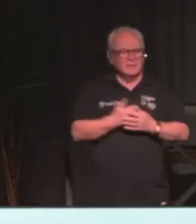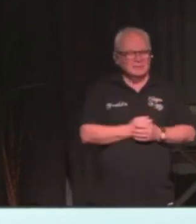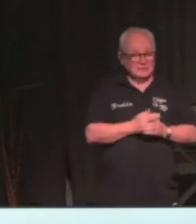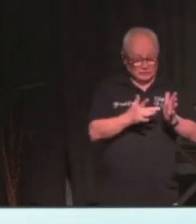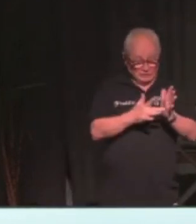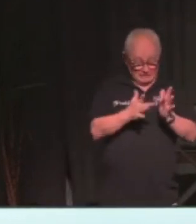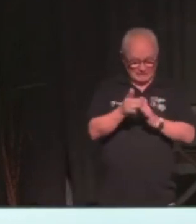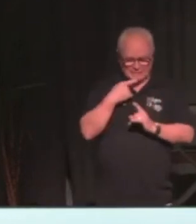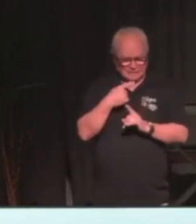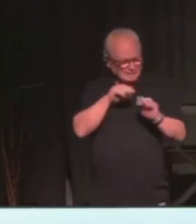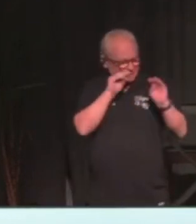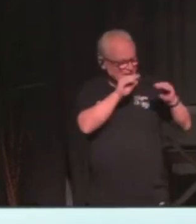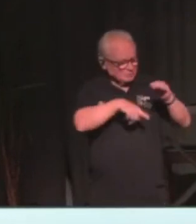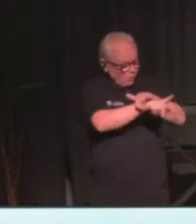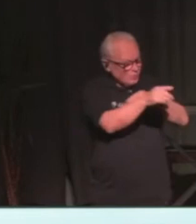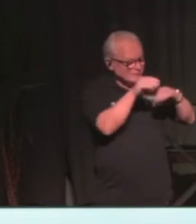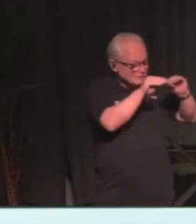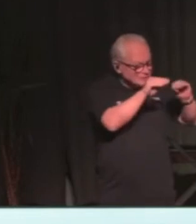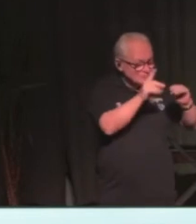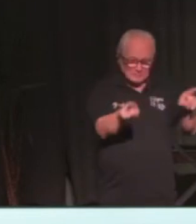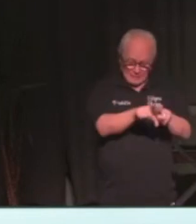So Jesus says, teach them what I taught you.